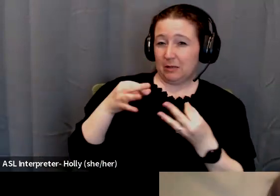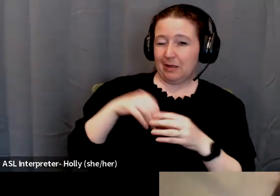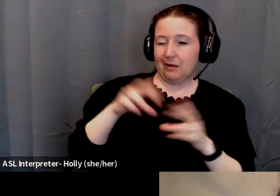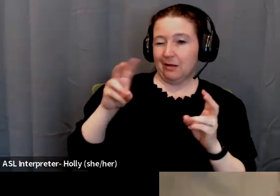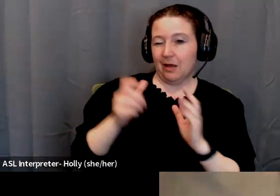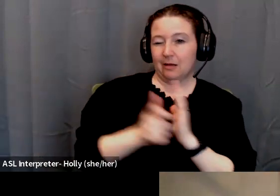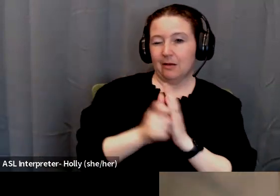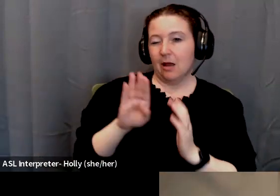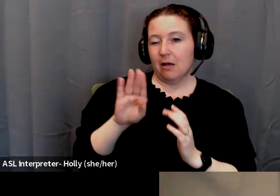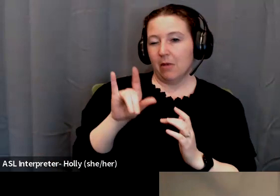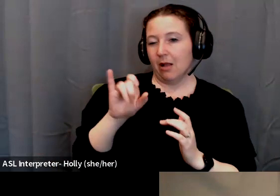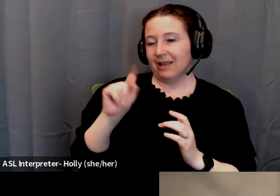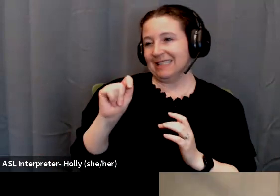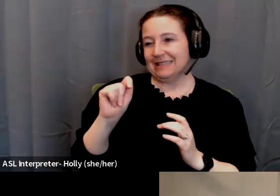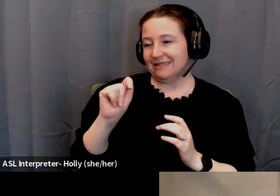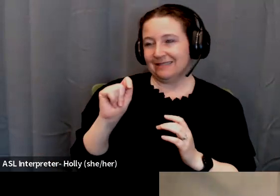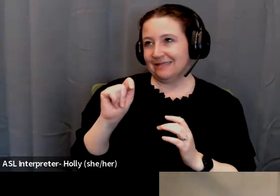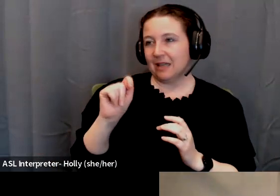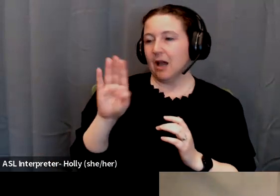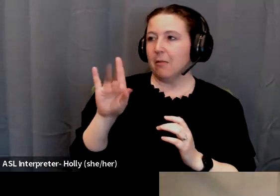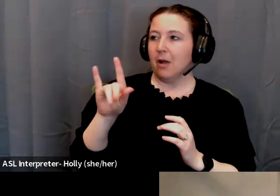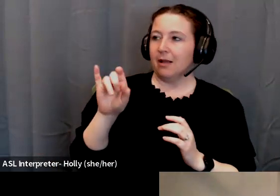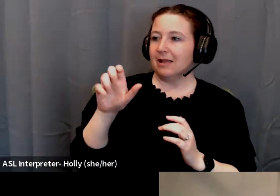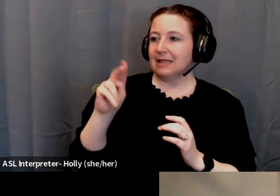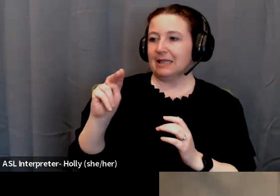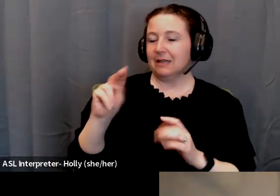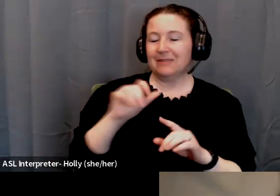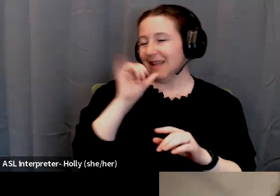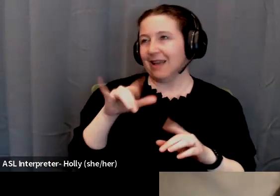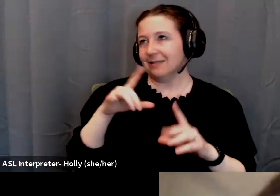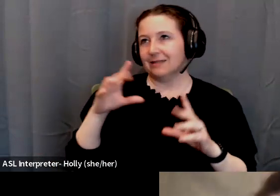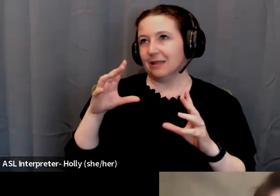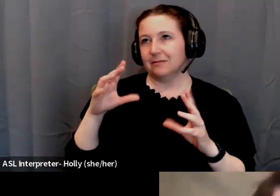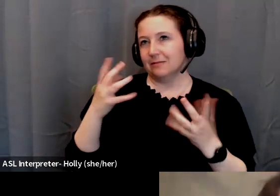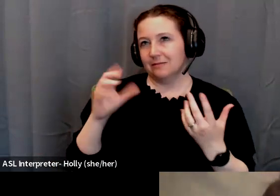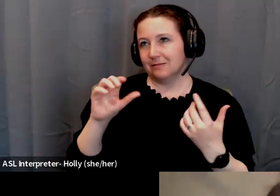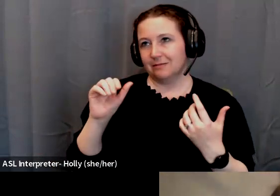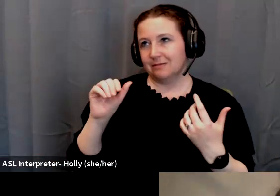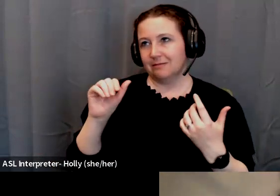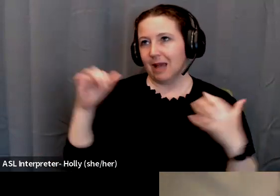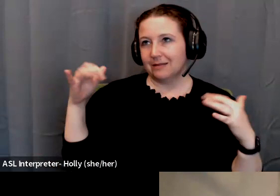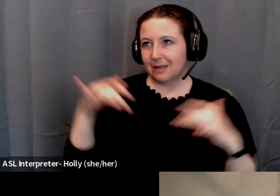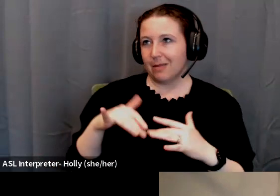it's not the bulletin, it's the assembly Thing. bulletin.